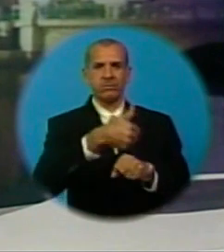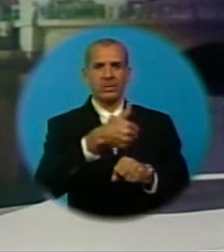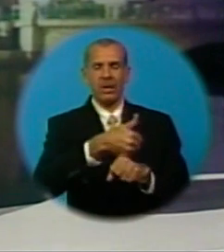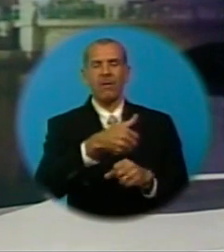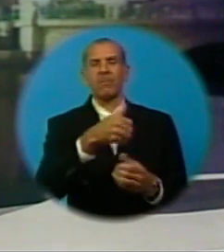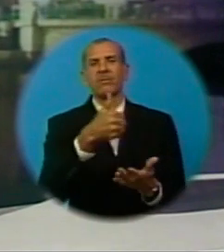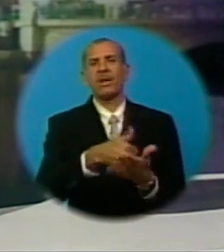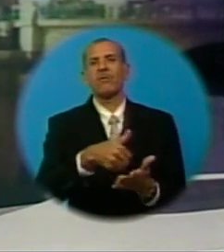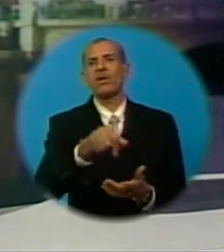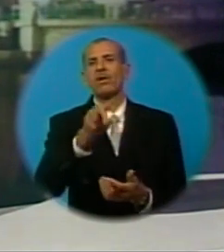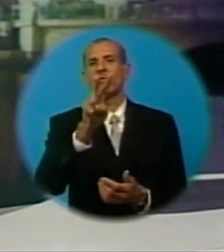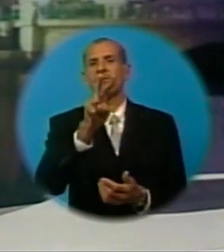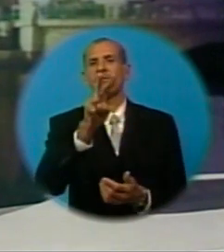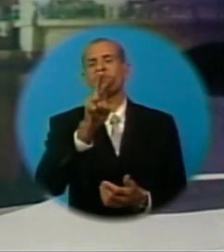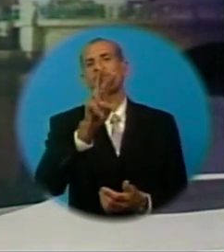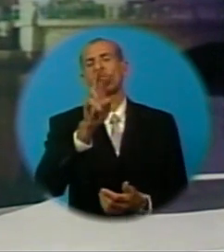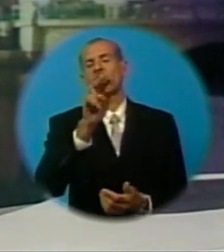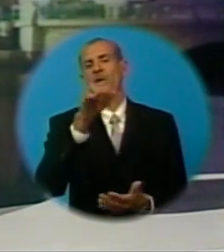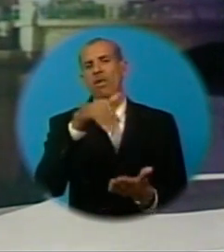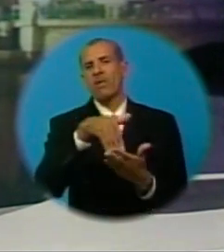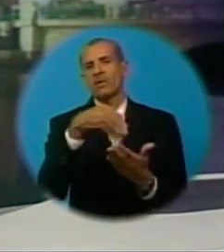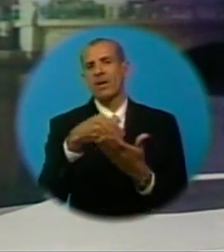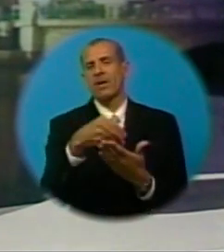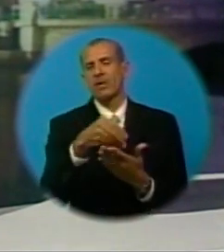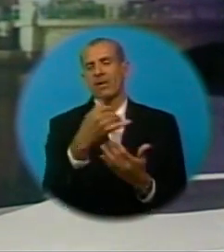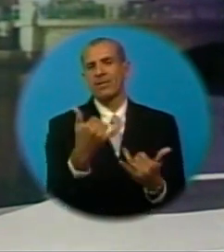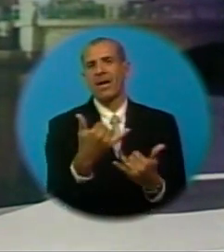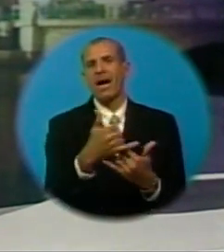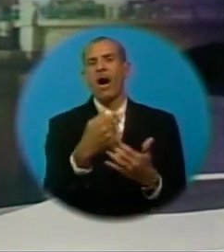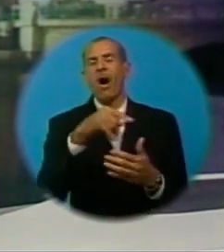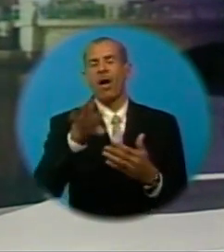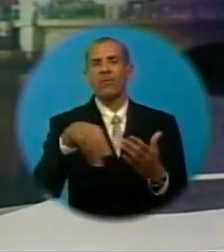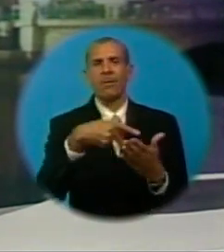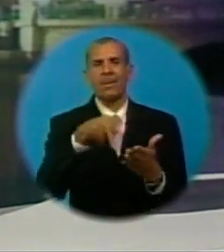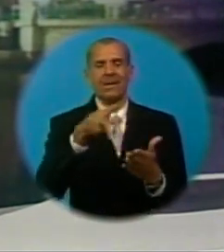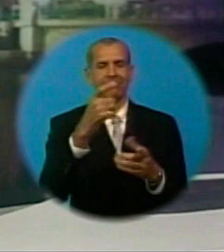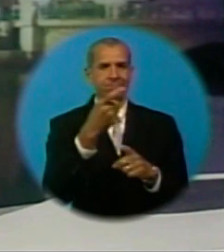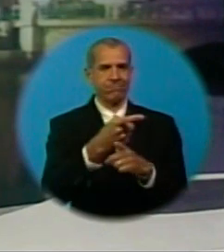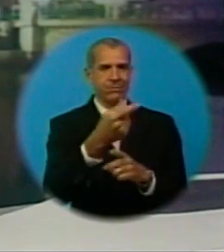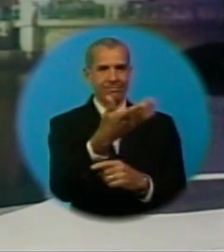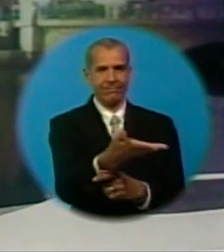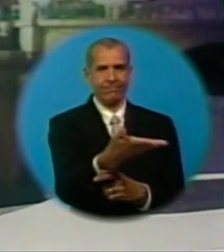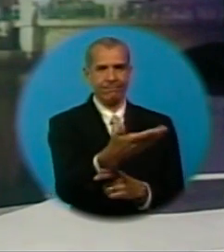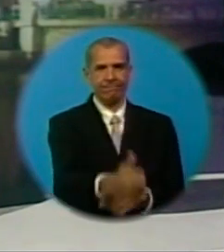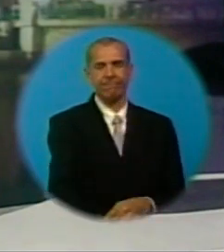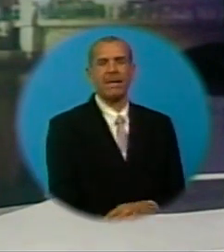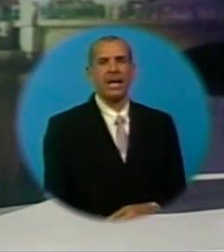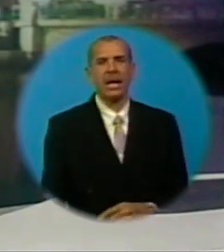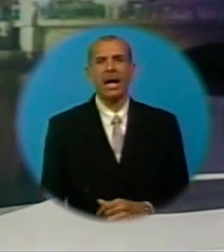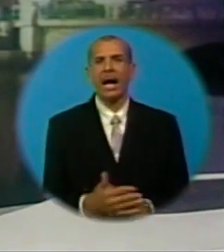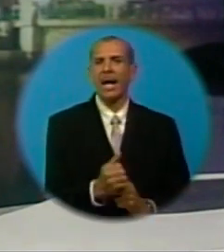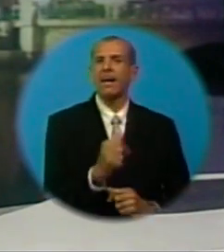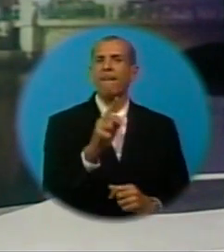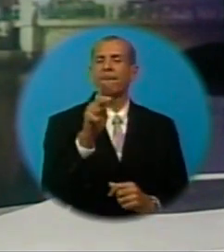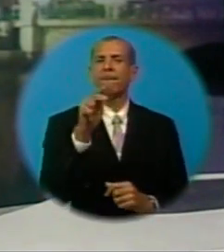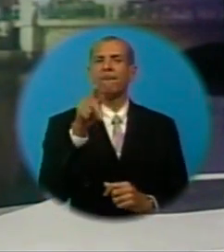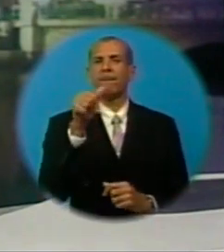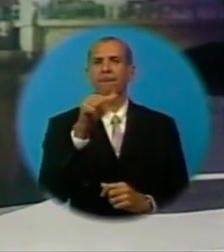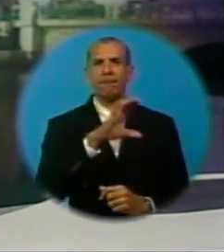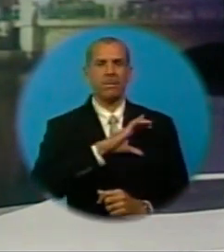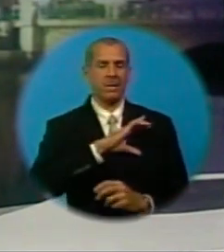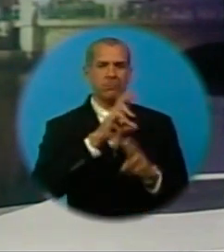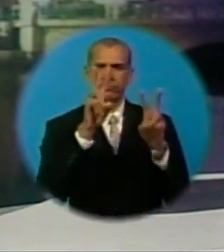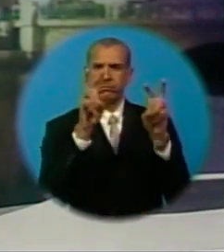forthwith or 2 years in prison, and all the fines were paid on the spot. While police are probing the unnatural death